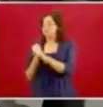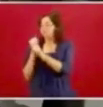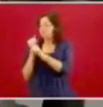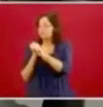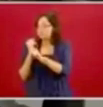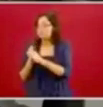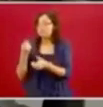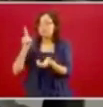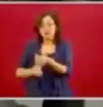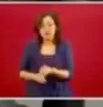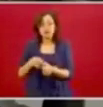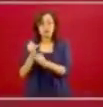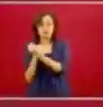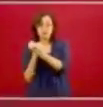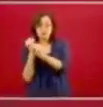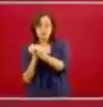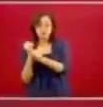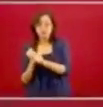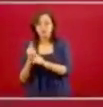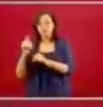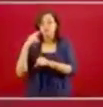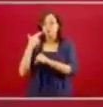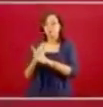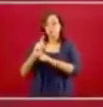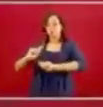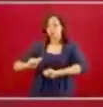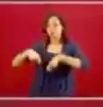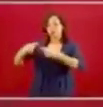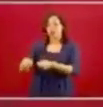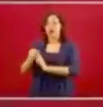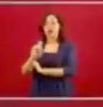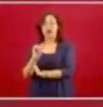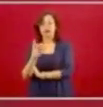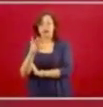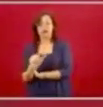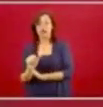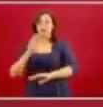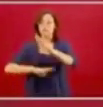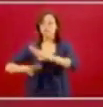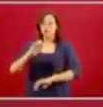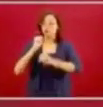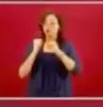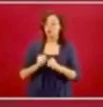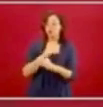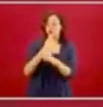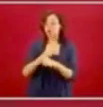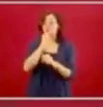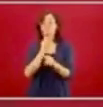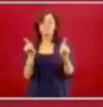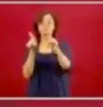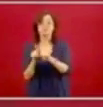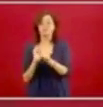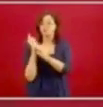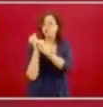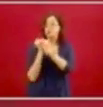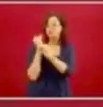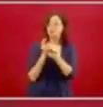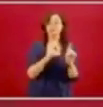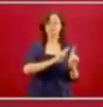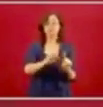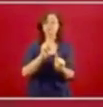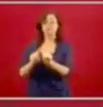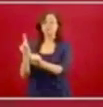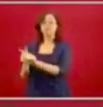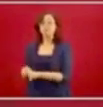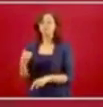they have a research ethics committee that has a biosecurity commission, an ethics